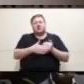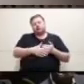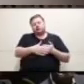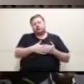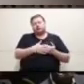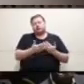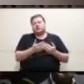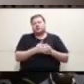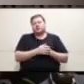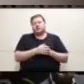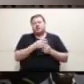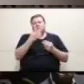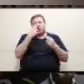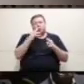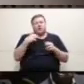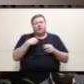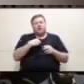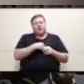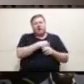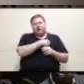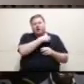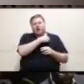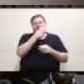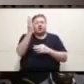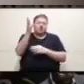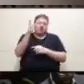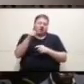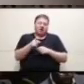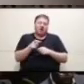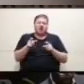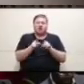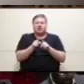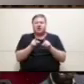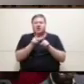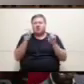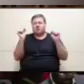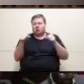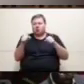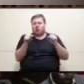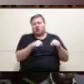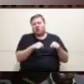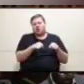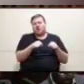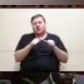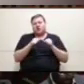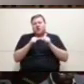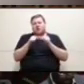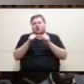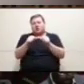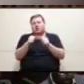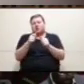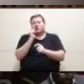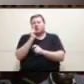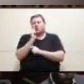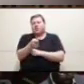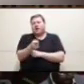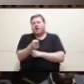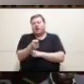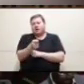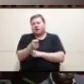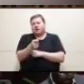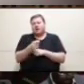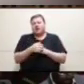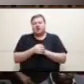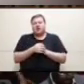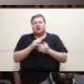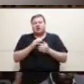the Honorable Mayor and also the Speaker, where we then agreed that we should continue with the payment, and the acting MM made a